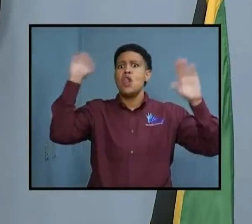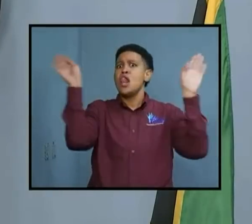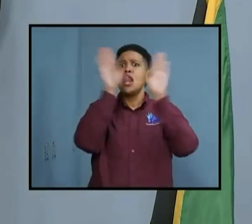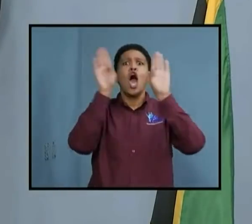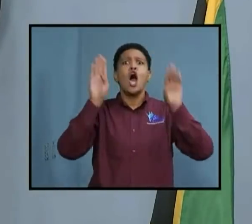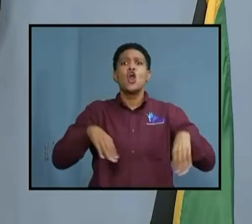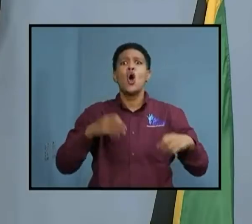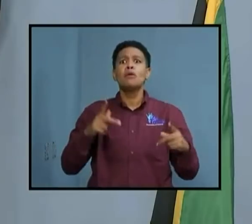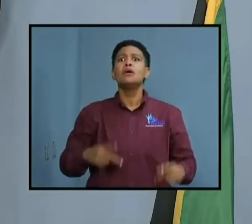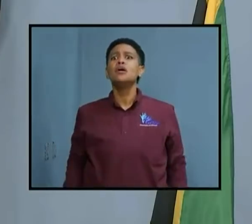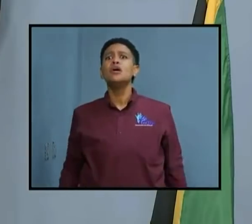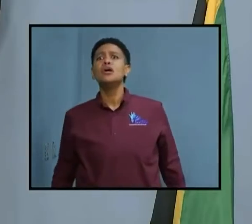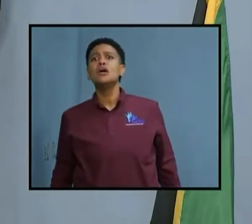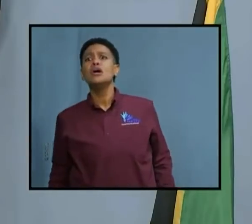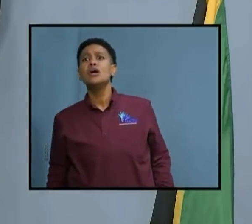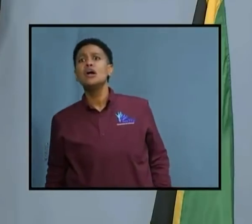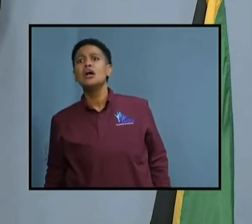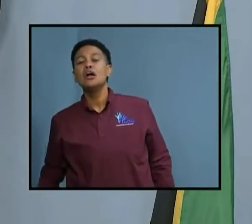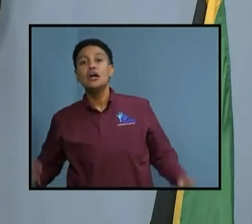lockdown.